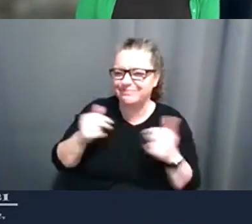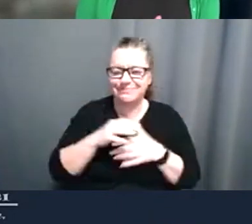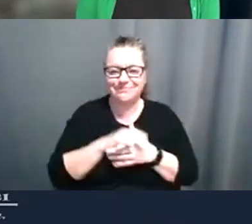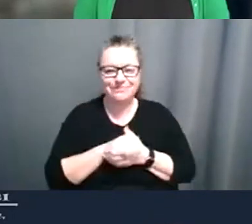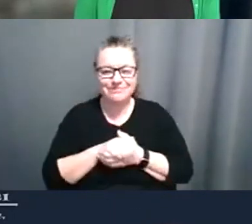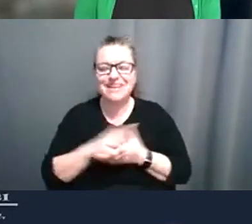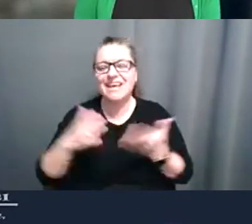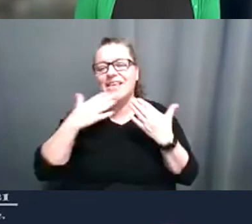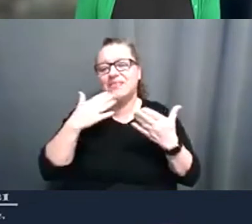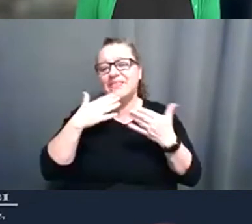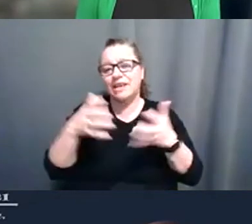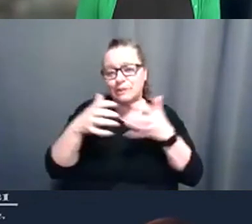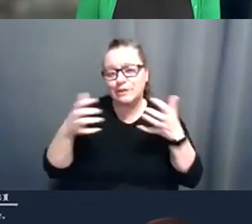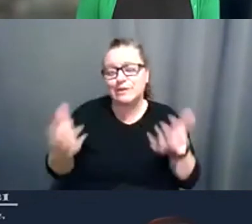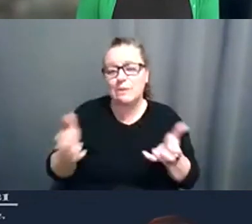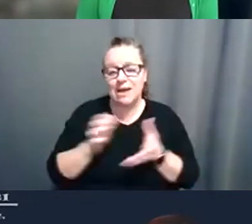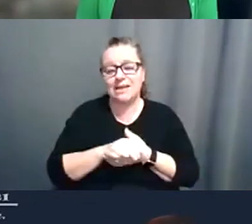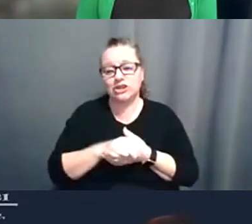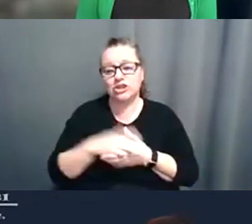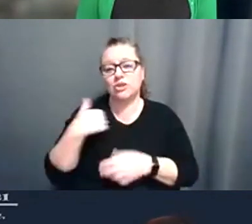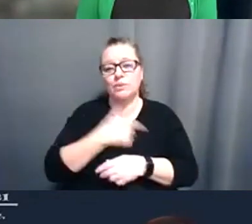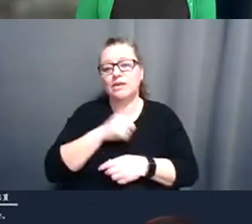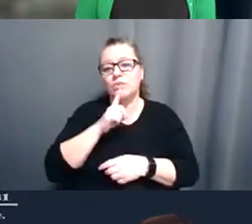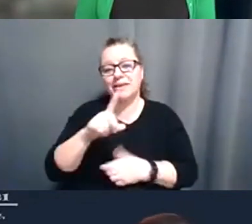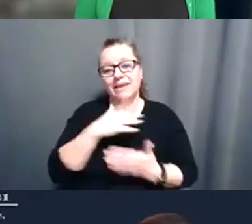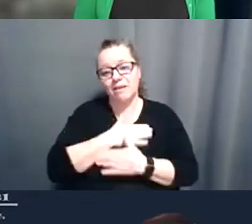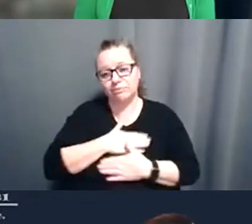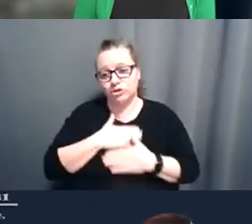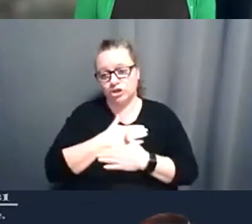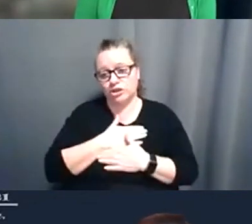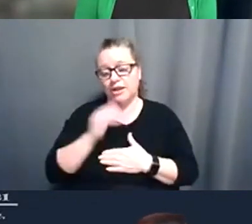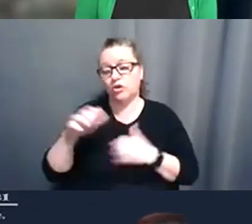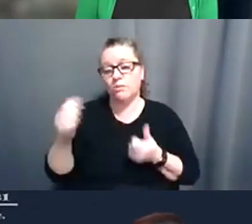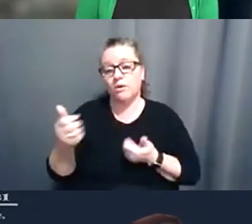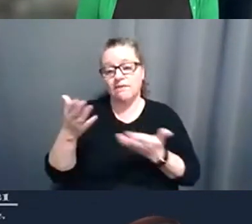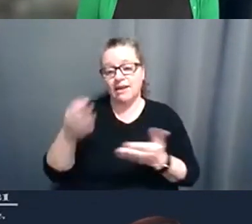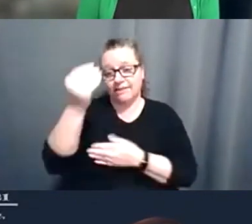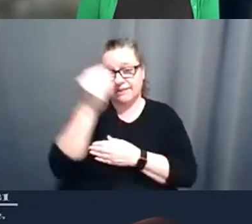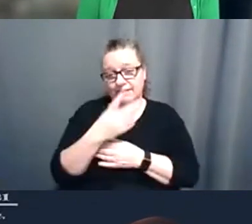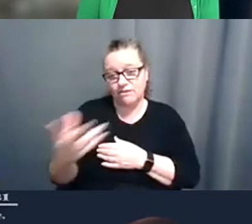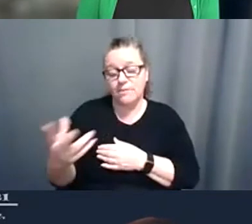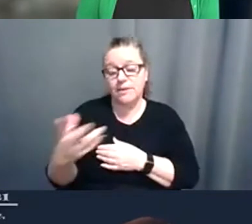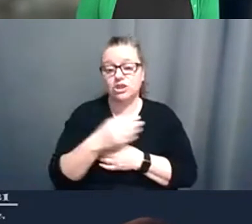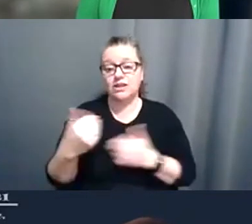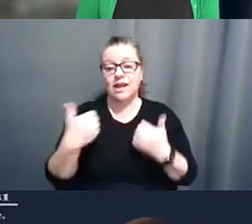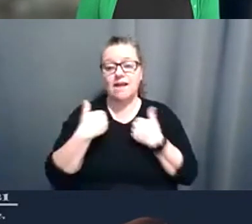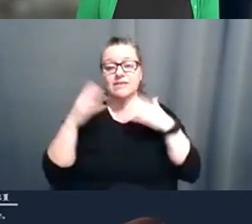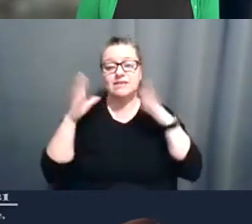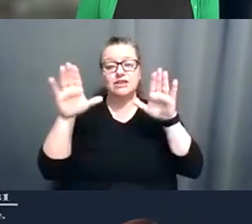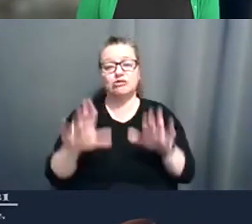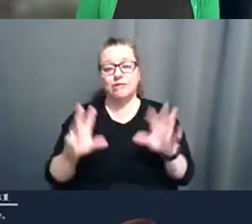So thank you so much. We really appreciate your providing this information and having such a great